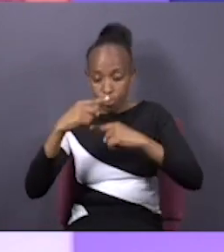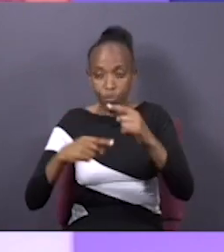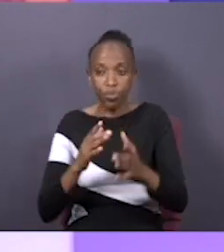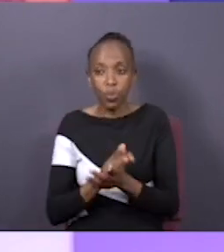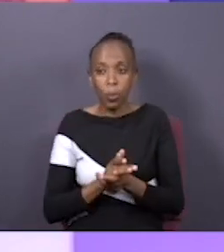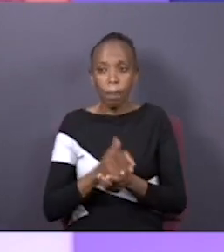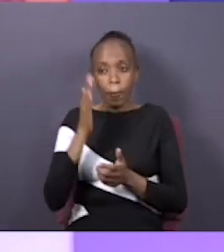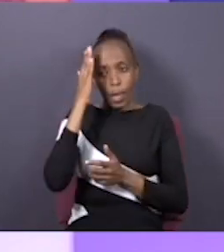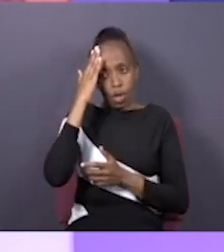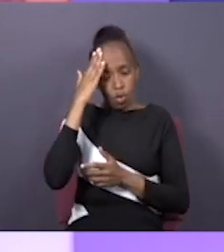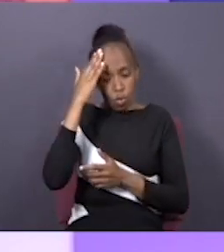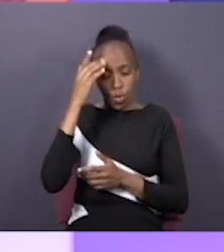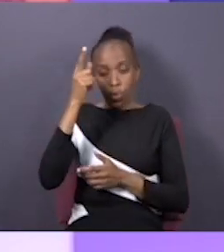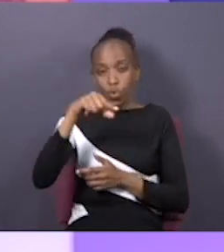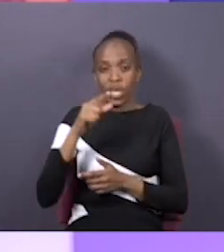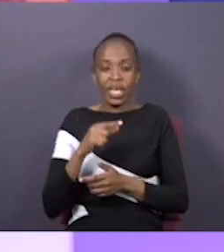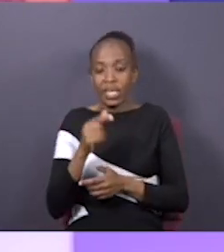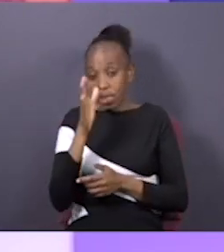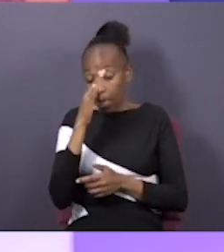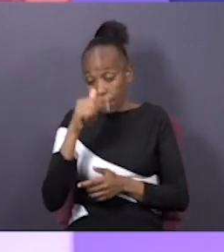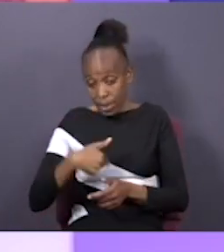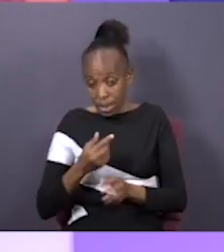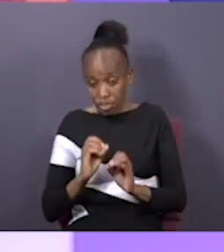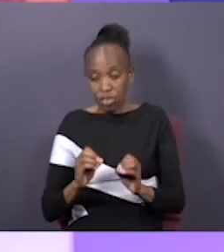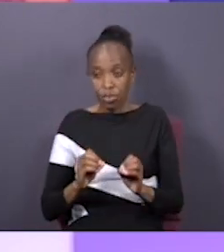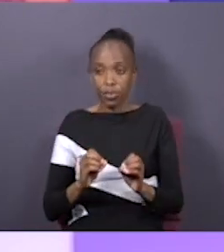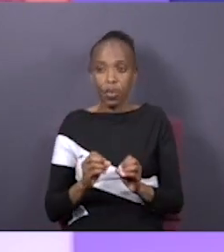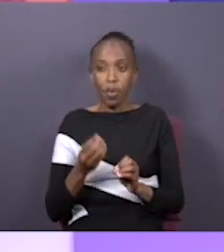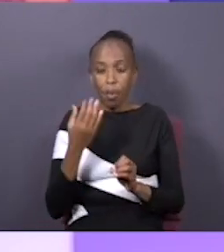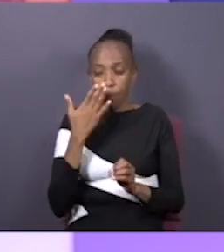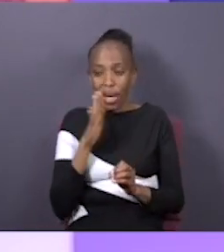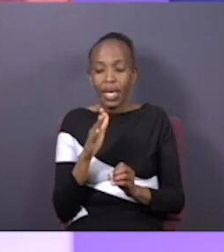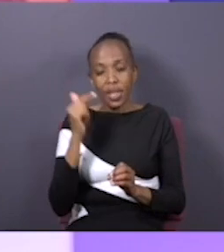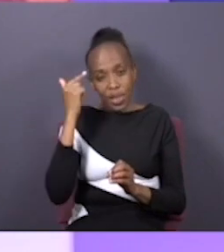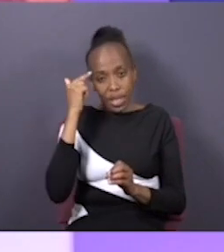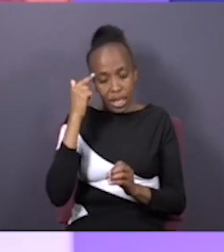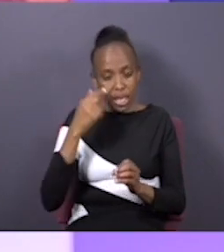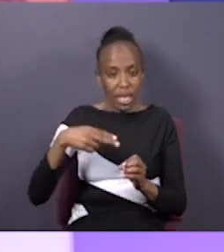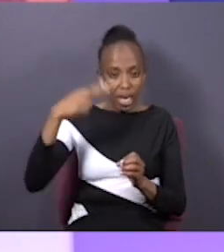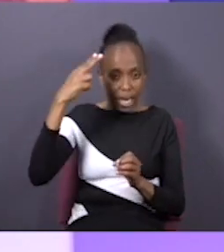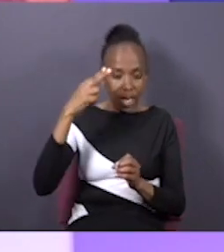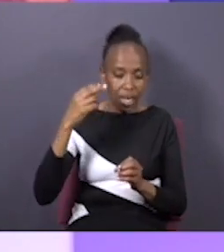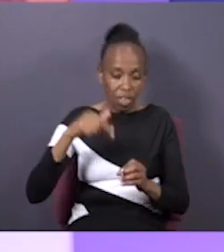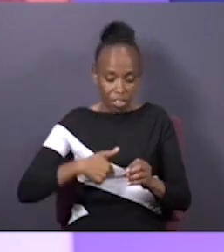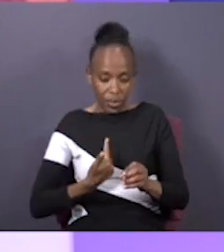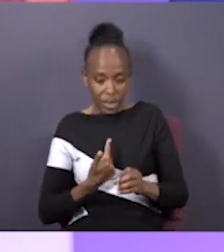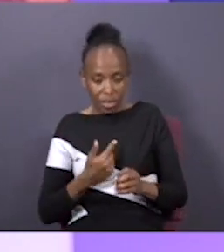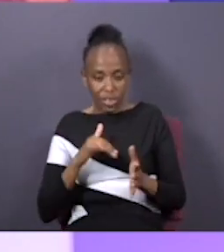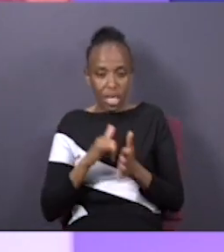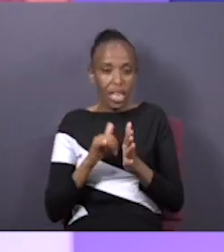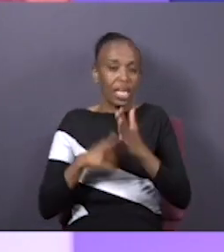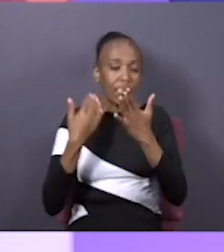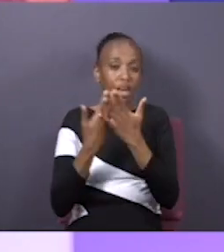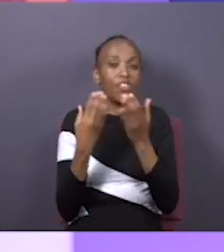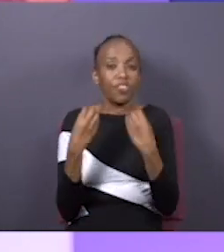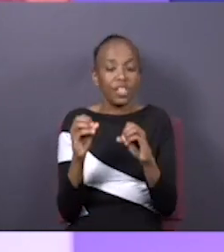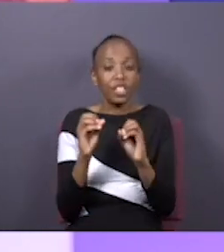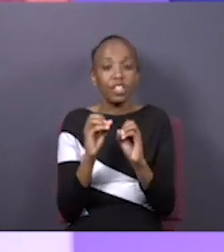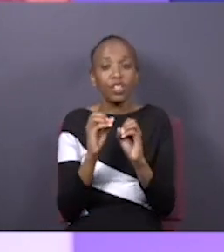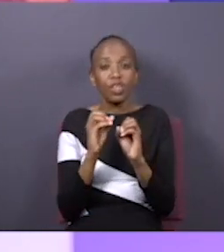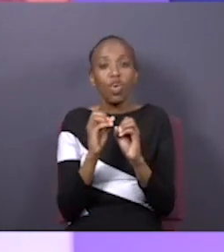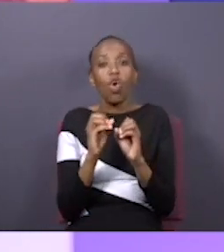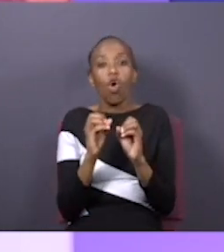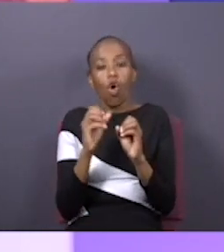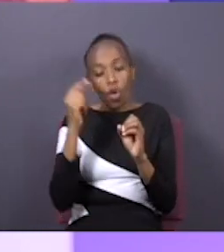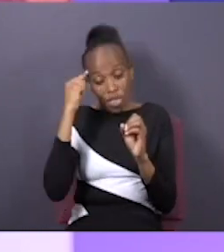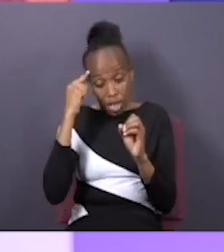forward. You know, we should not deceive ourselves by either thinking too highly of ourselves that we have arrived, or think